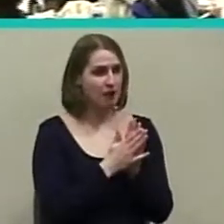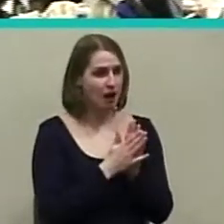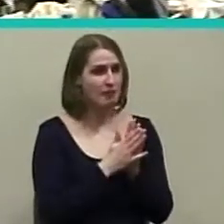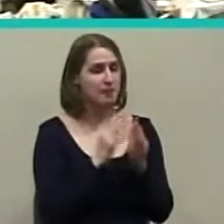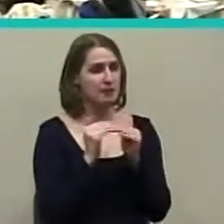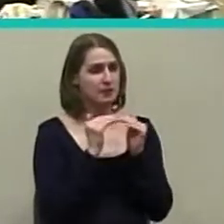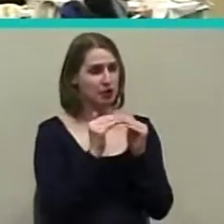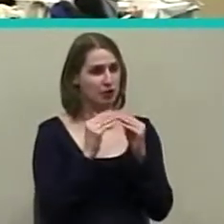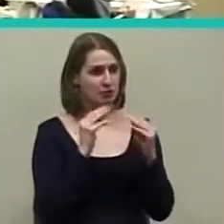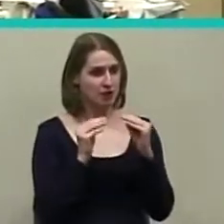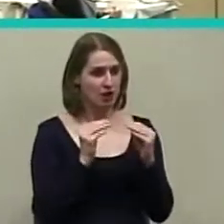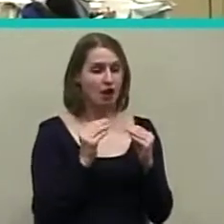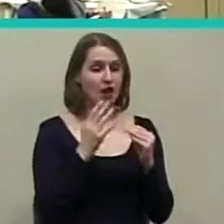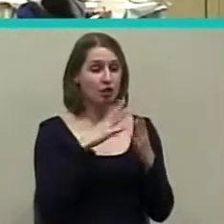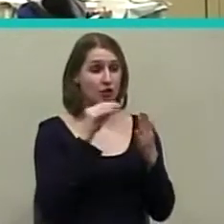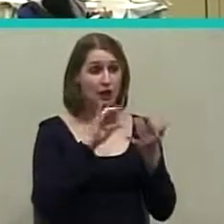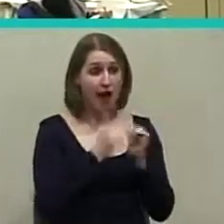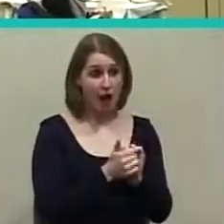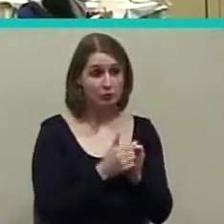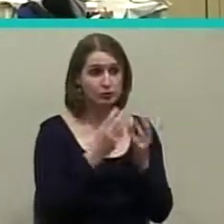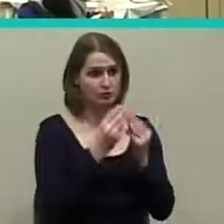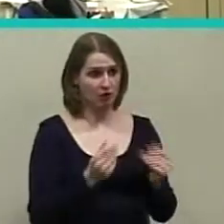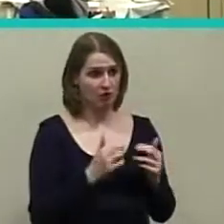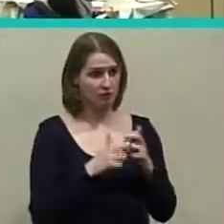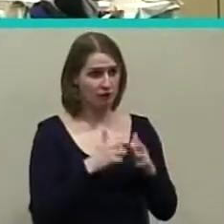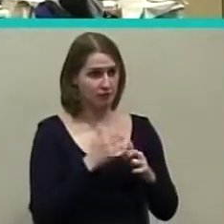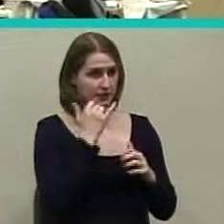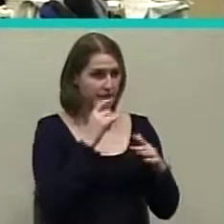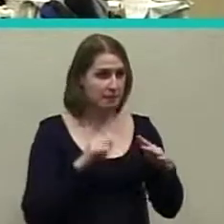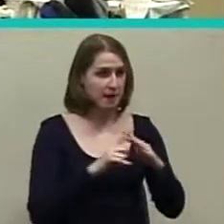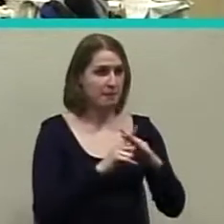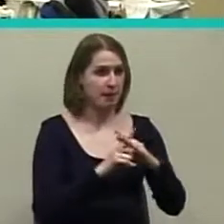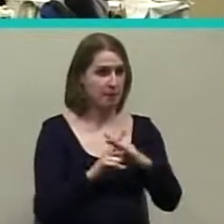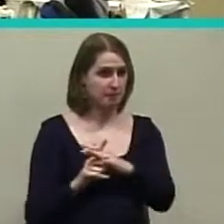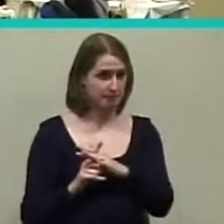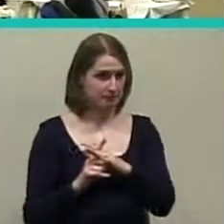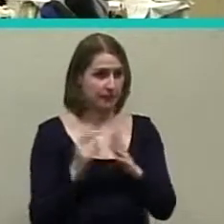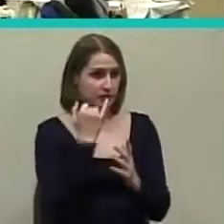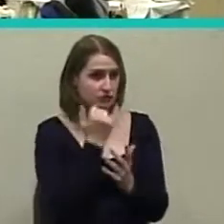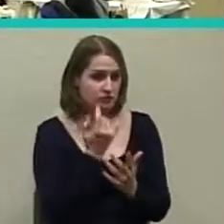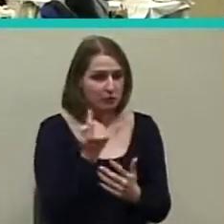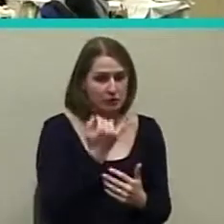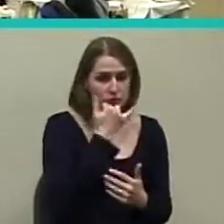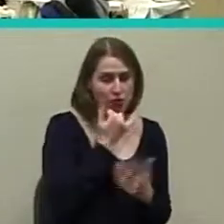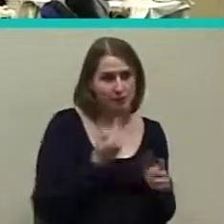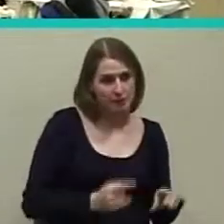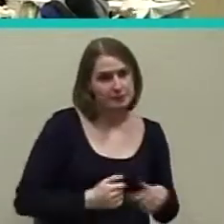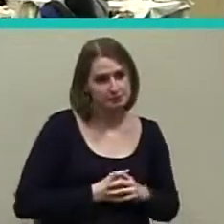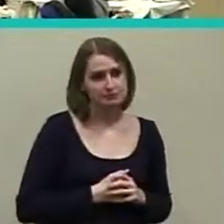solve problems that crop up between kids that when there's wrongs.